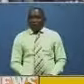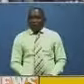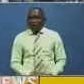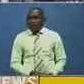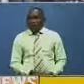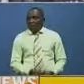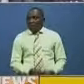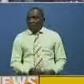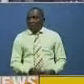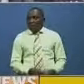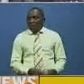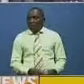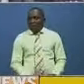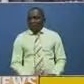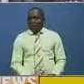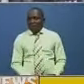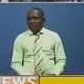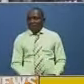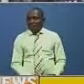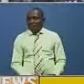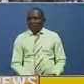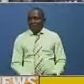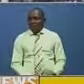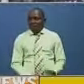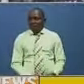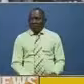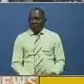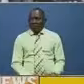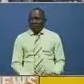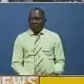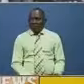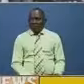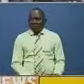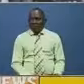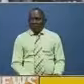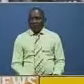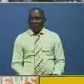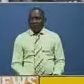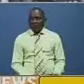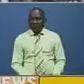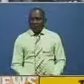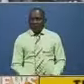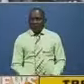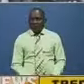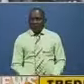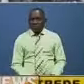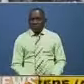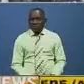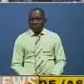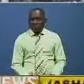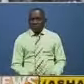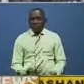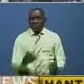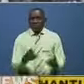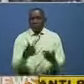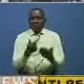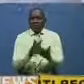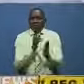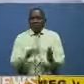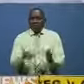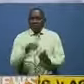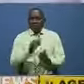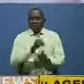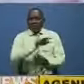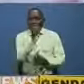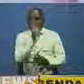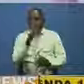e friend say legacy ubejodni ato ho na Ghana for yewre